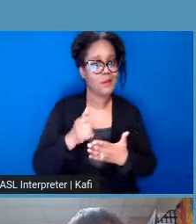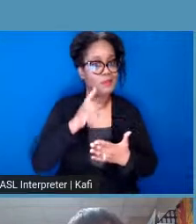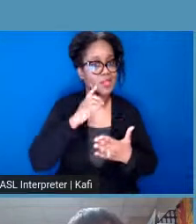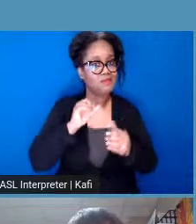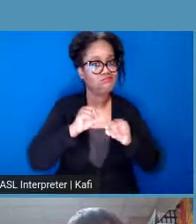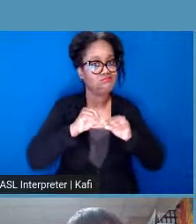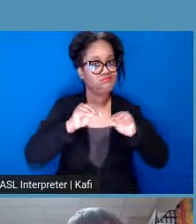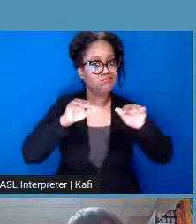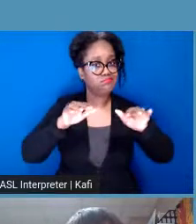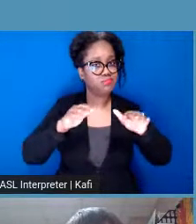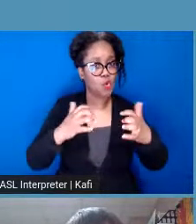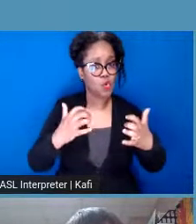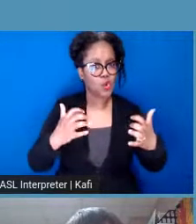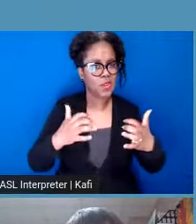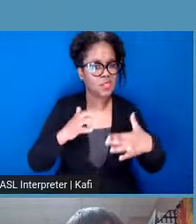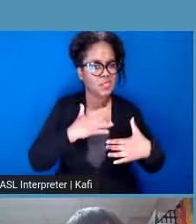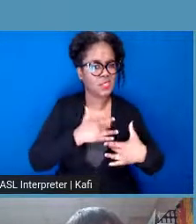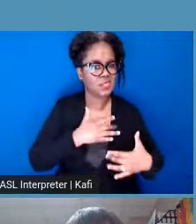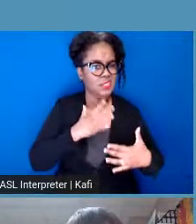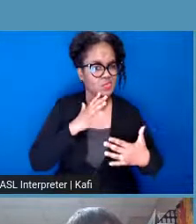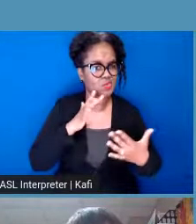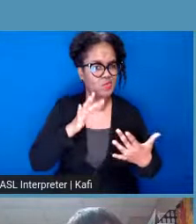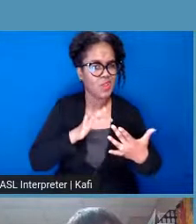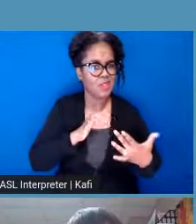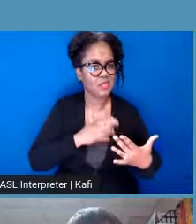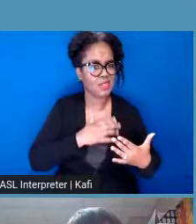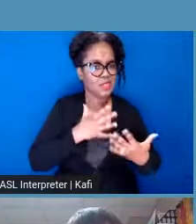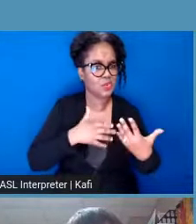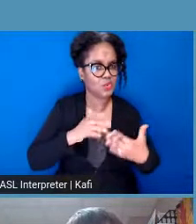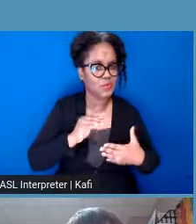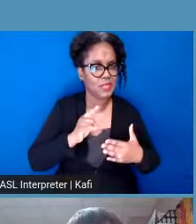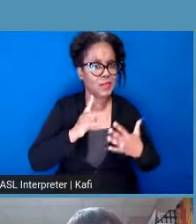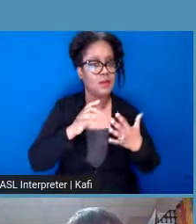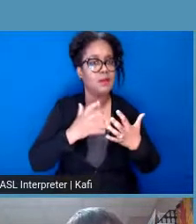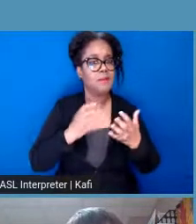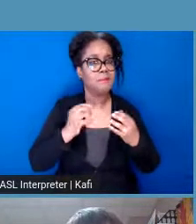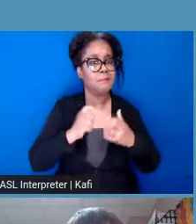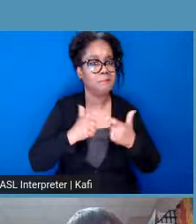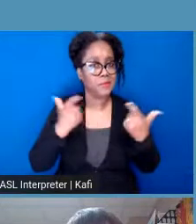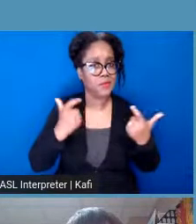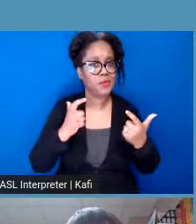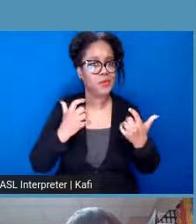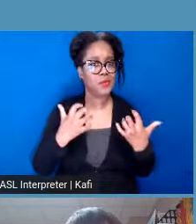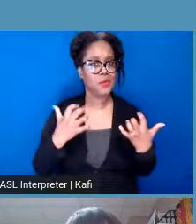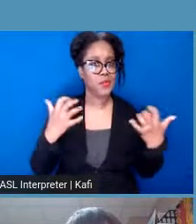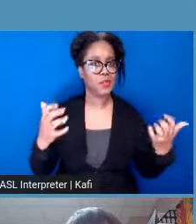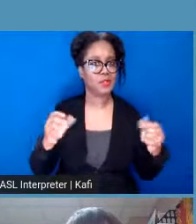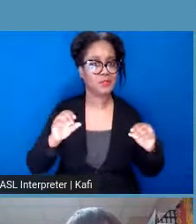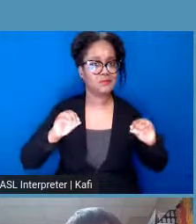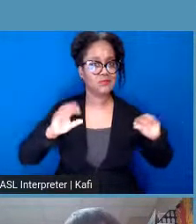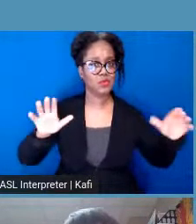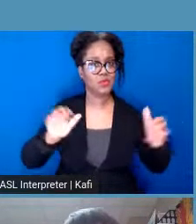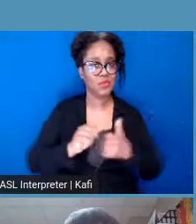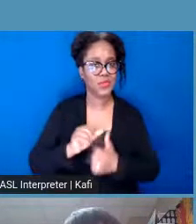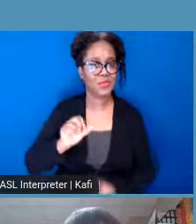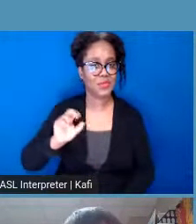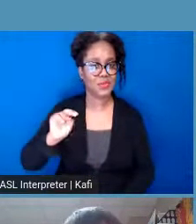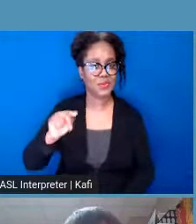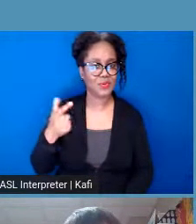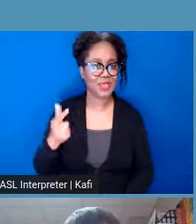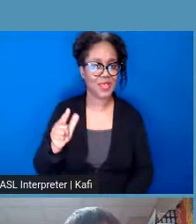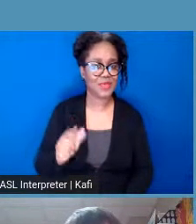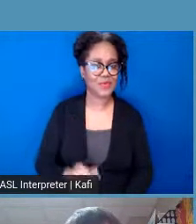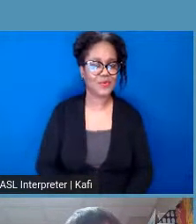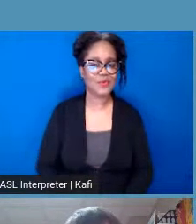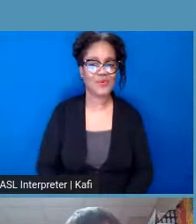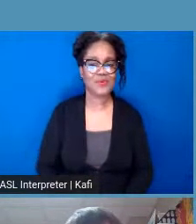are connected to us through social media. And so over the course of that month,